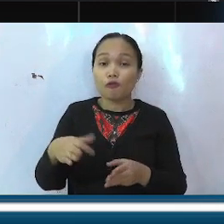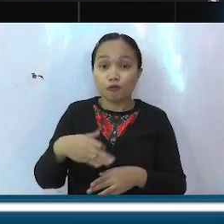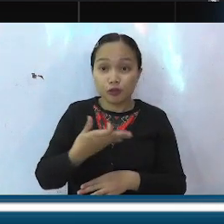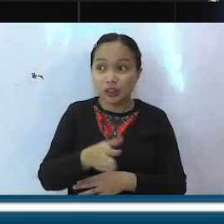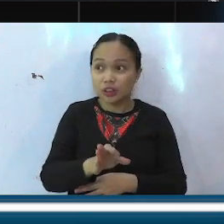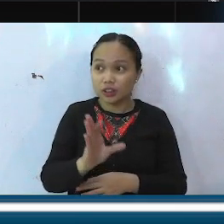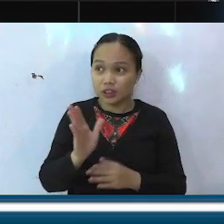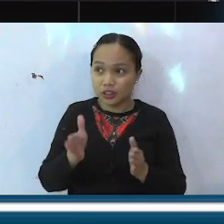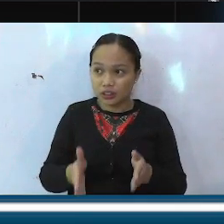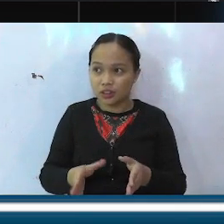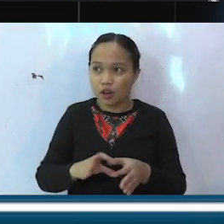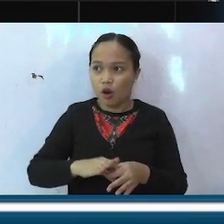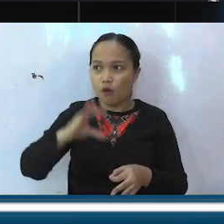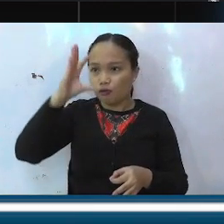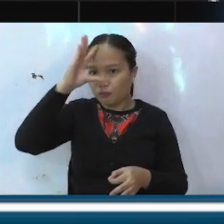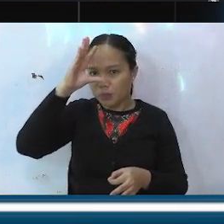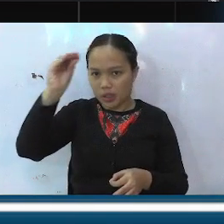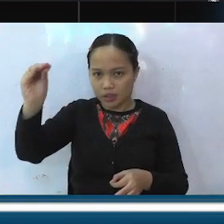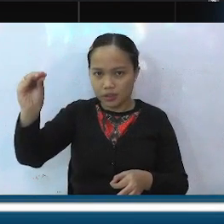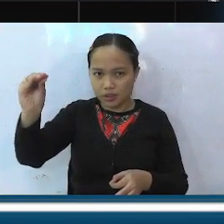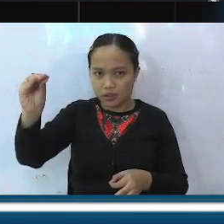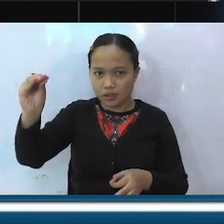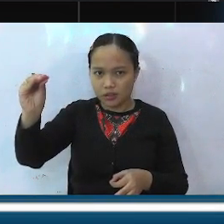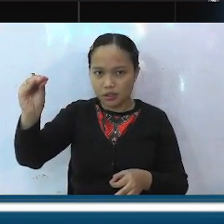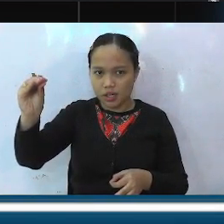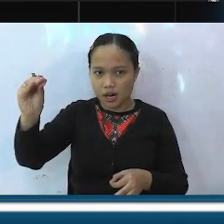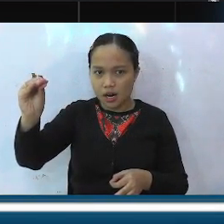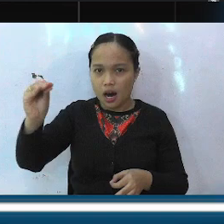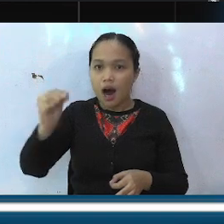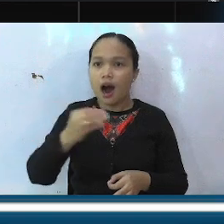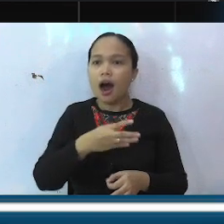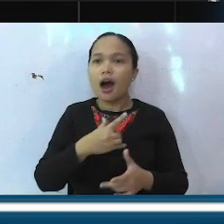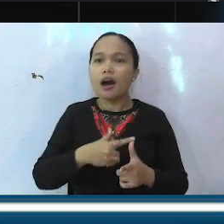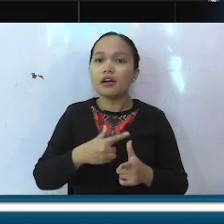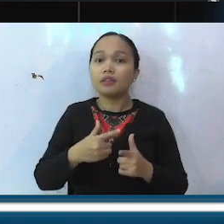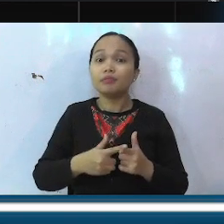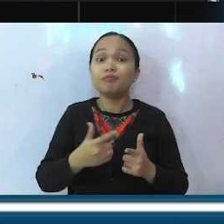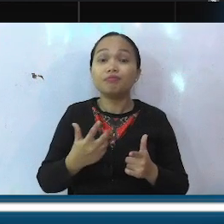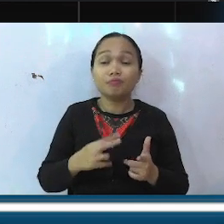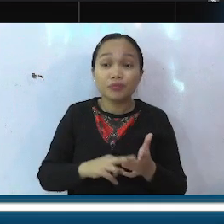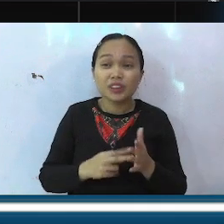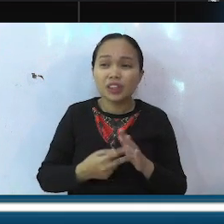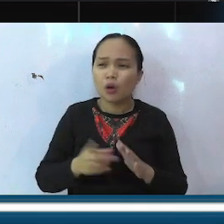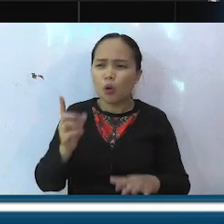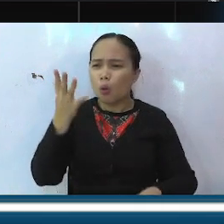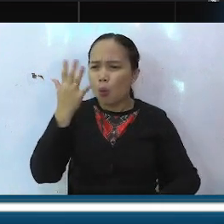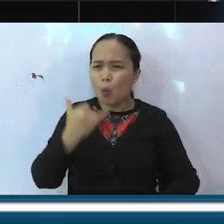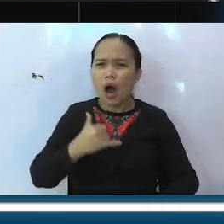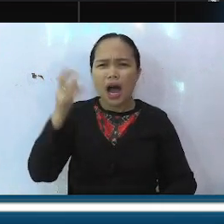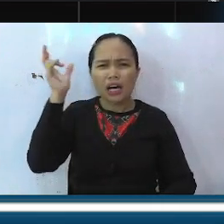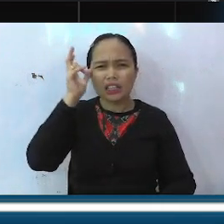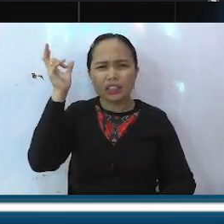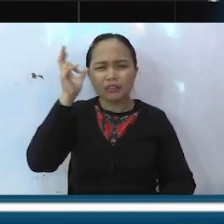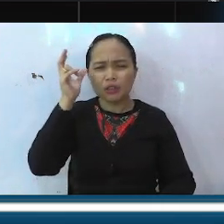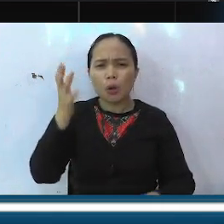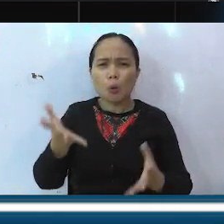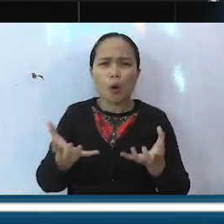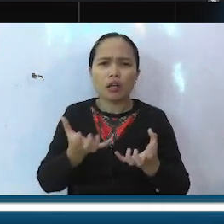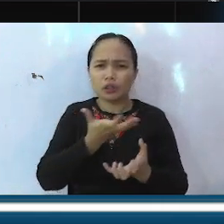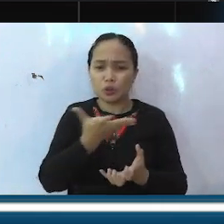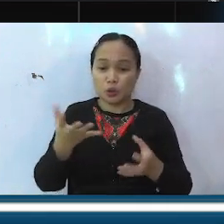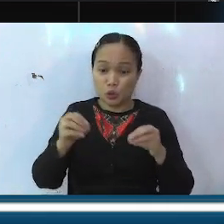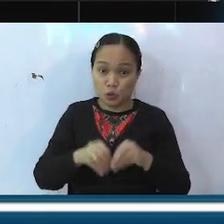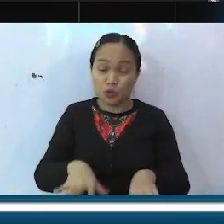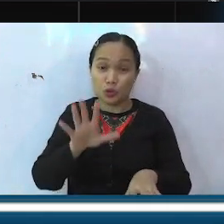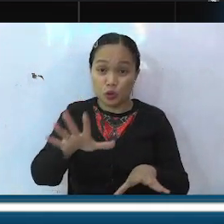Okay? Follow me, and I'll make you fishers of men. Do you know why the devil wants you off track? More